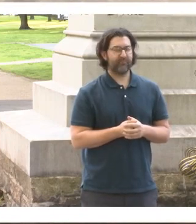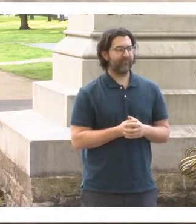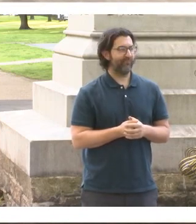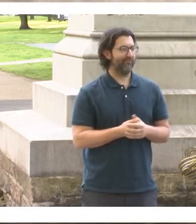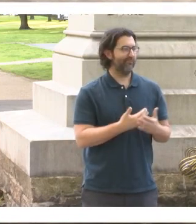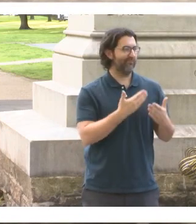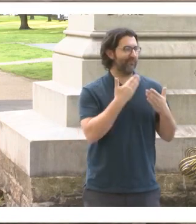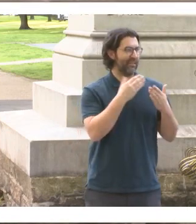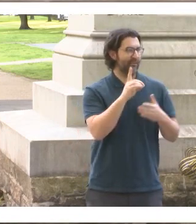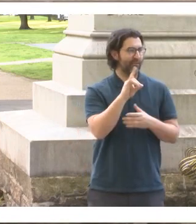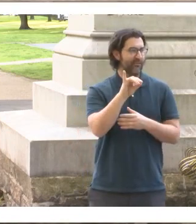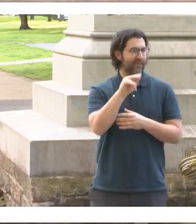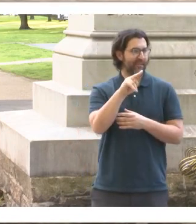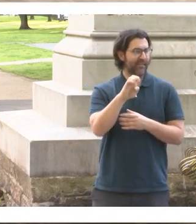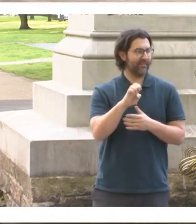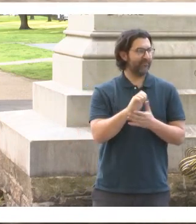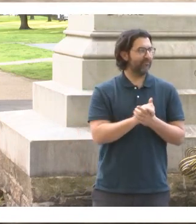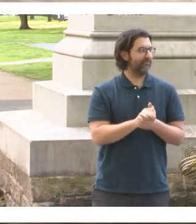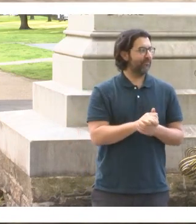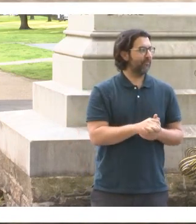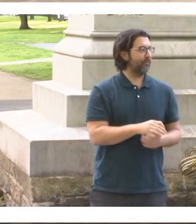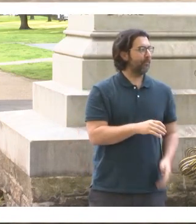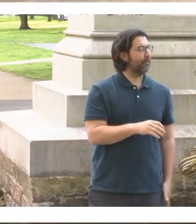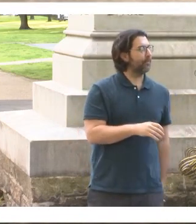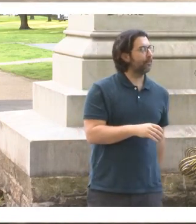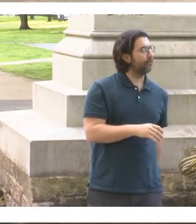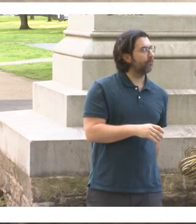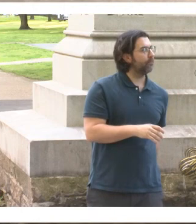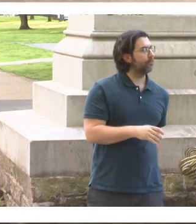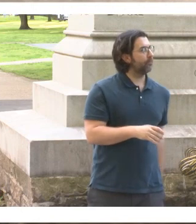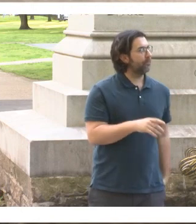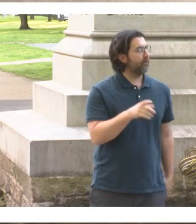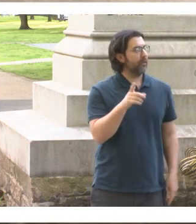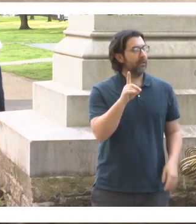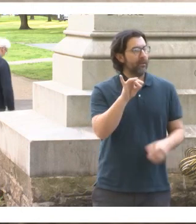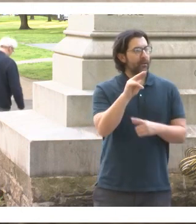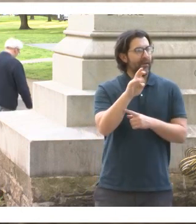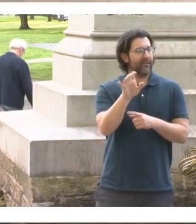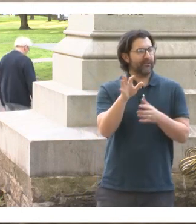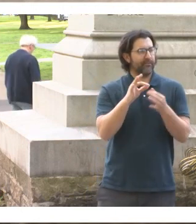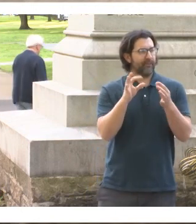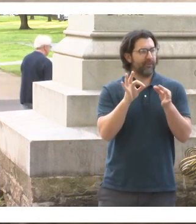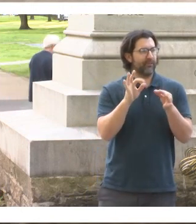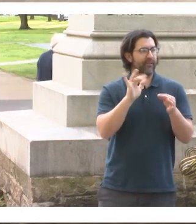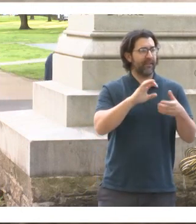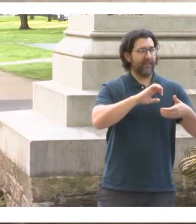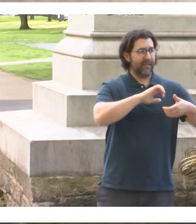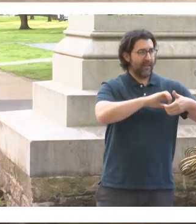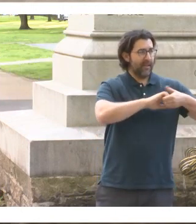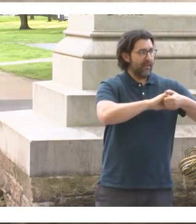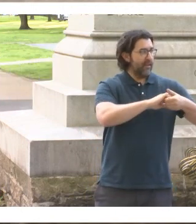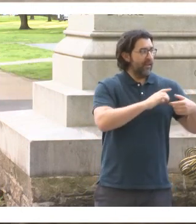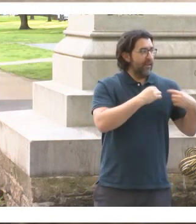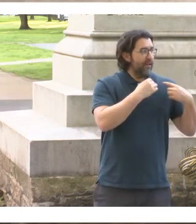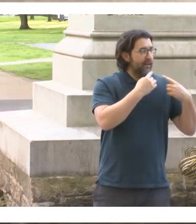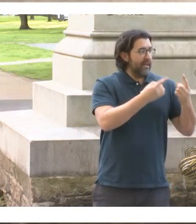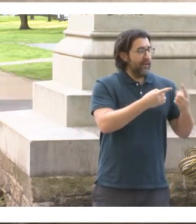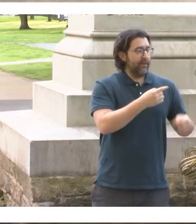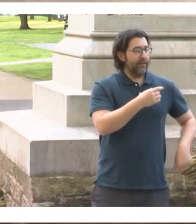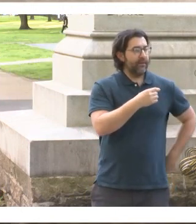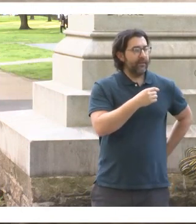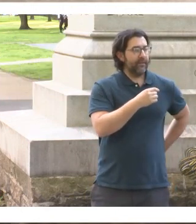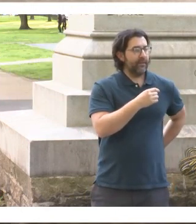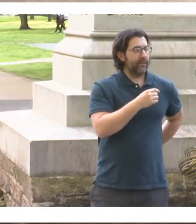Thank you so much, Diane. Now, as Diane indicated, that collaboration with